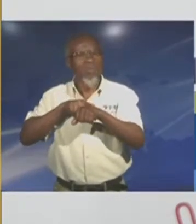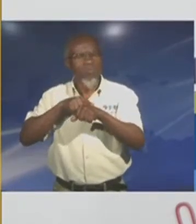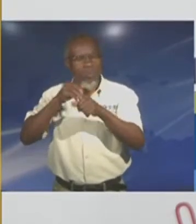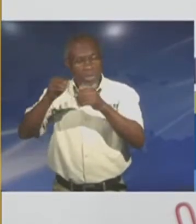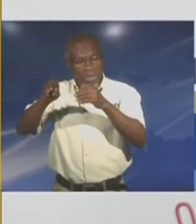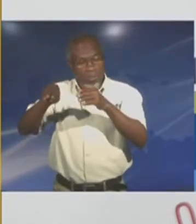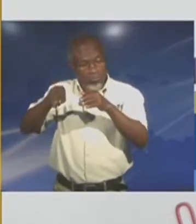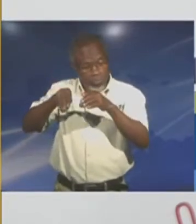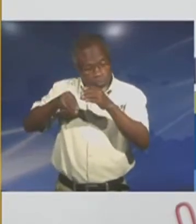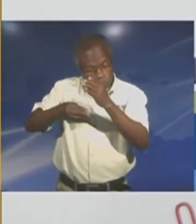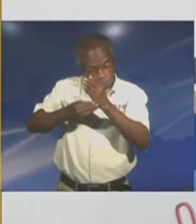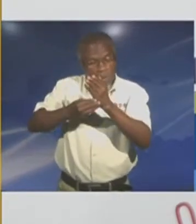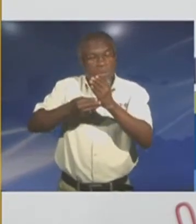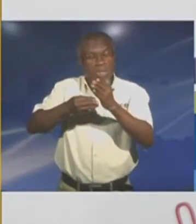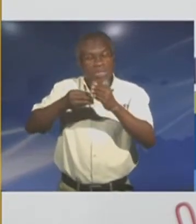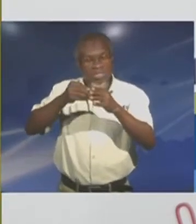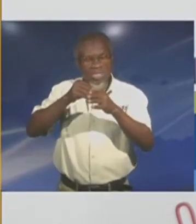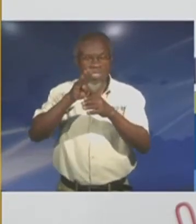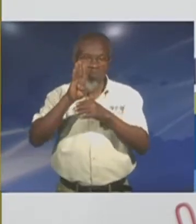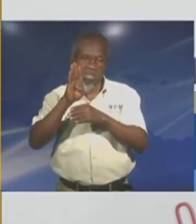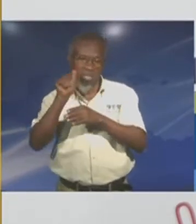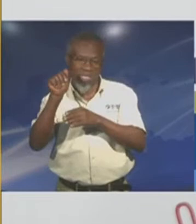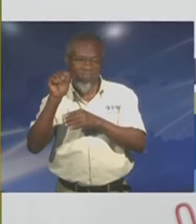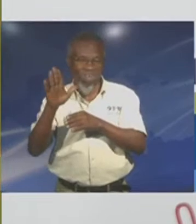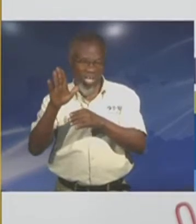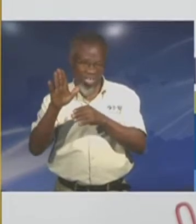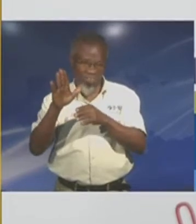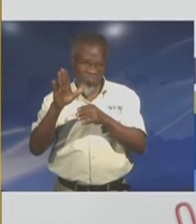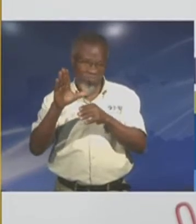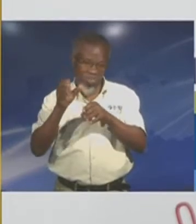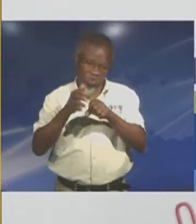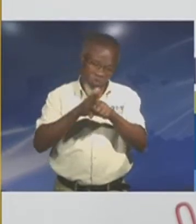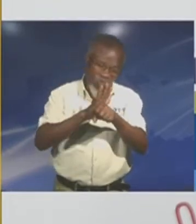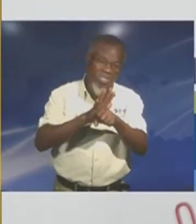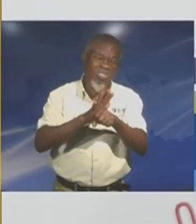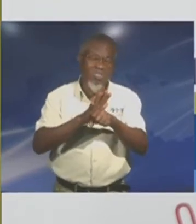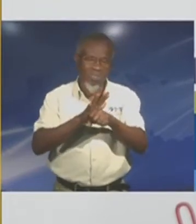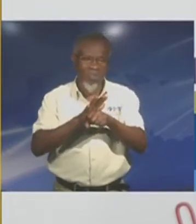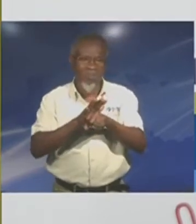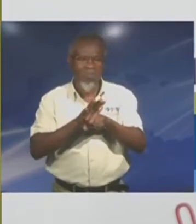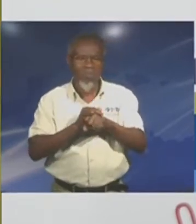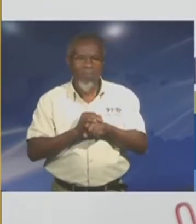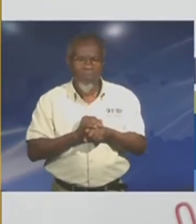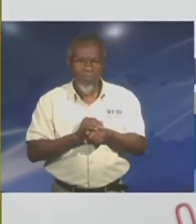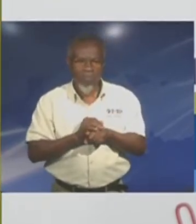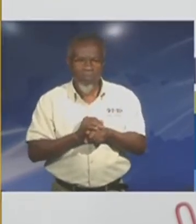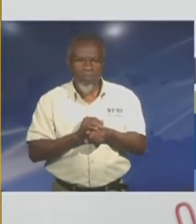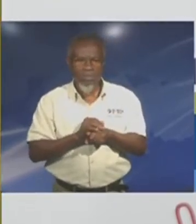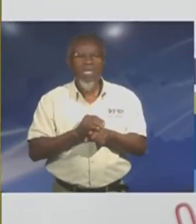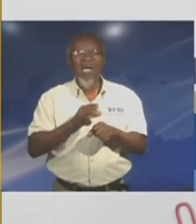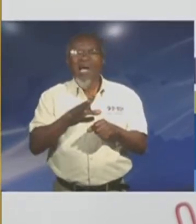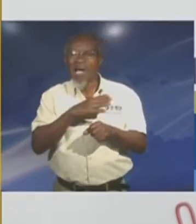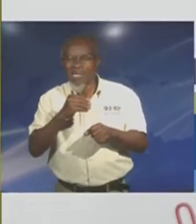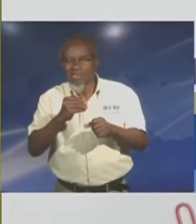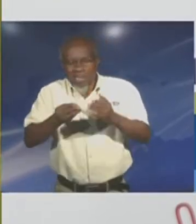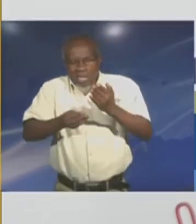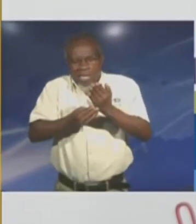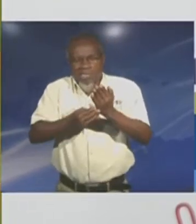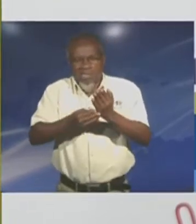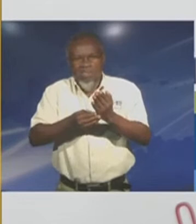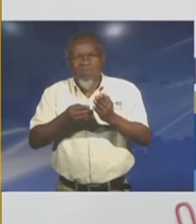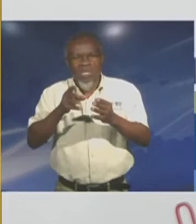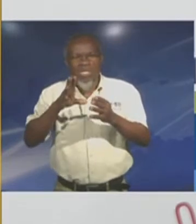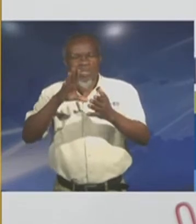it's still Omicron. And the other was the increase in mobility and reduction in mask wearing around the same time. So